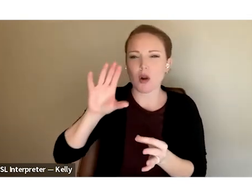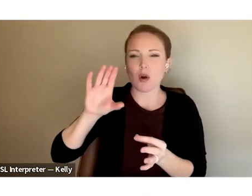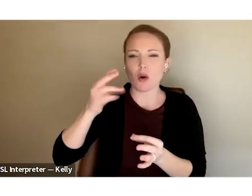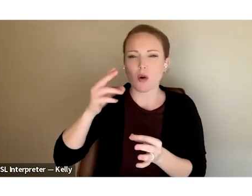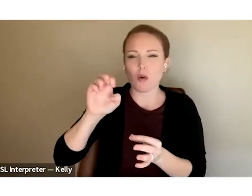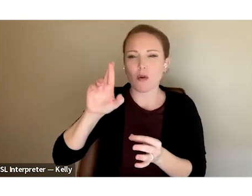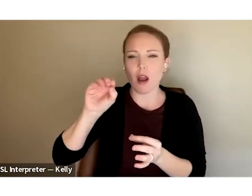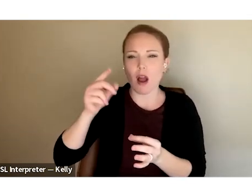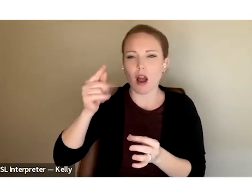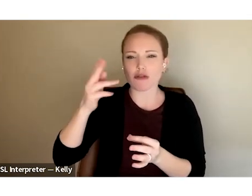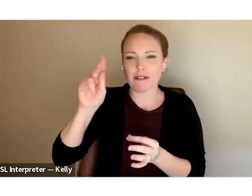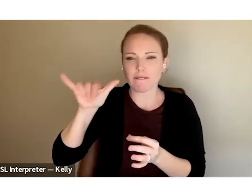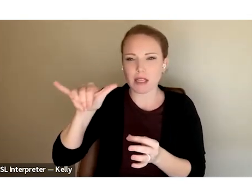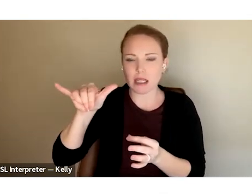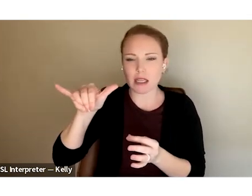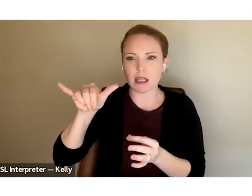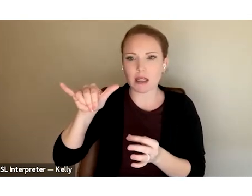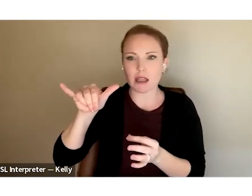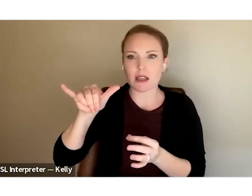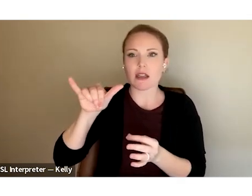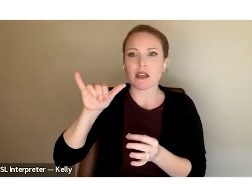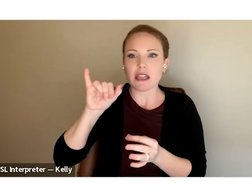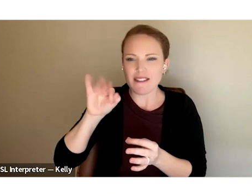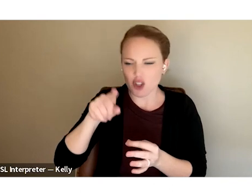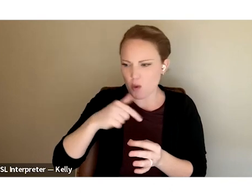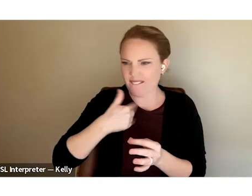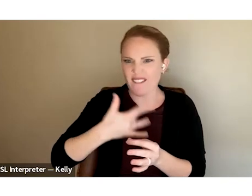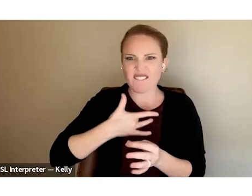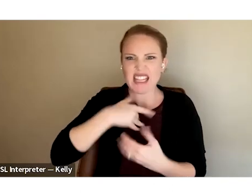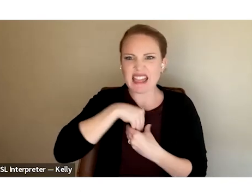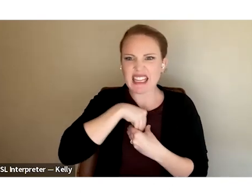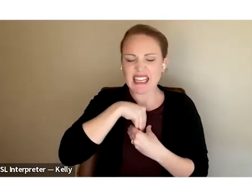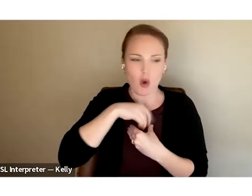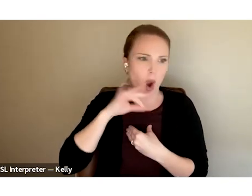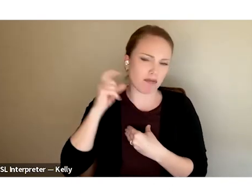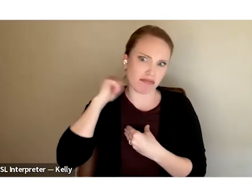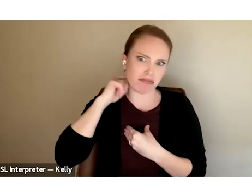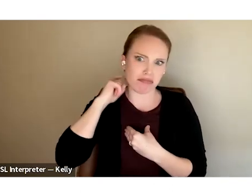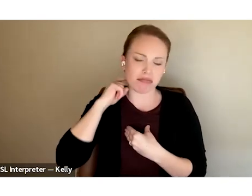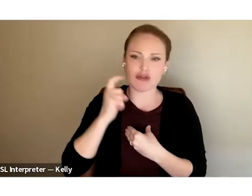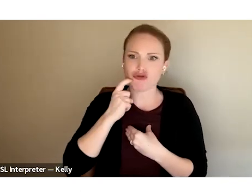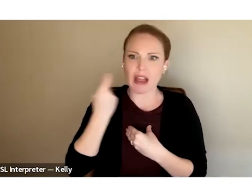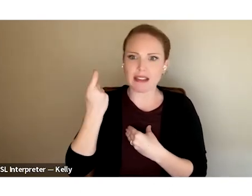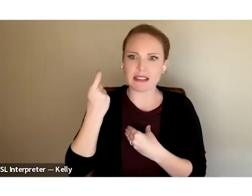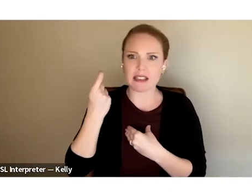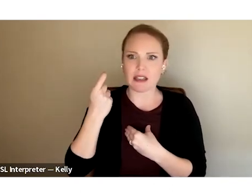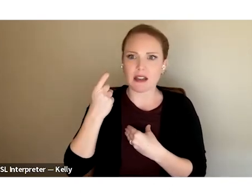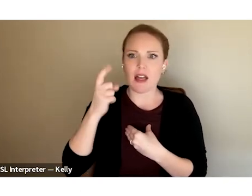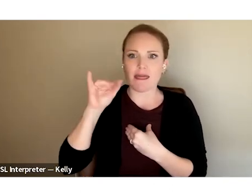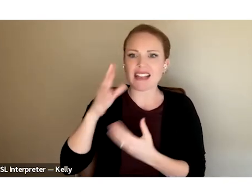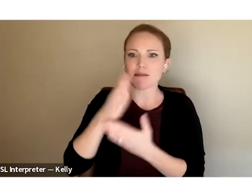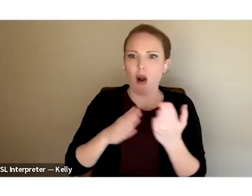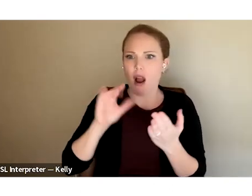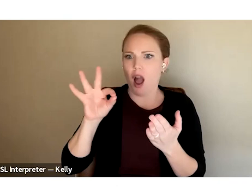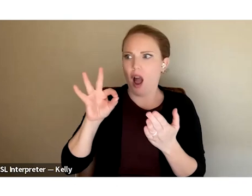where an insistence or a feeling, even a subconscious feeling of jealousy, is part of an envy